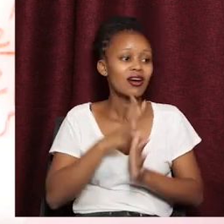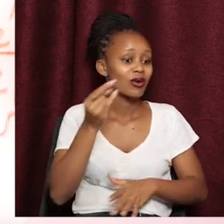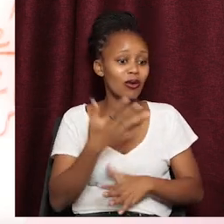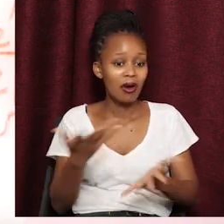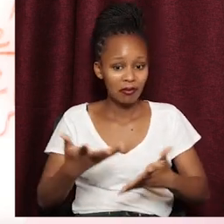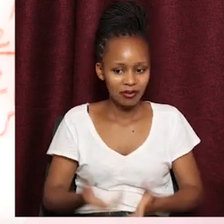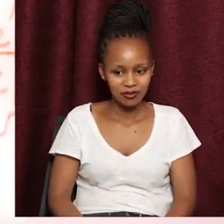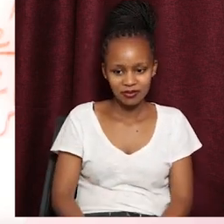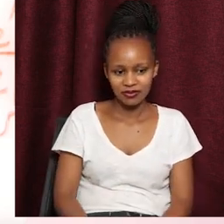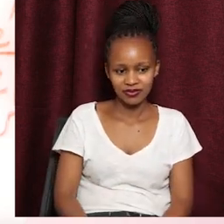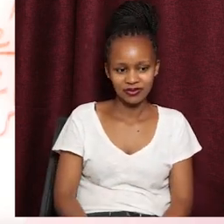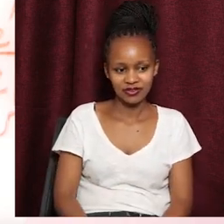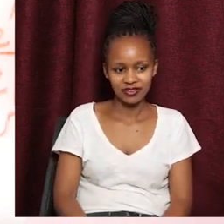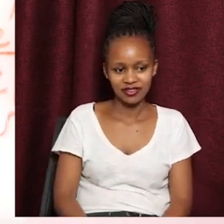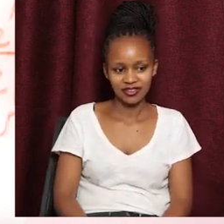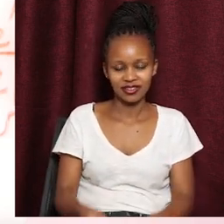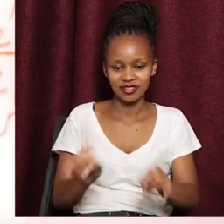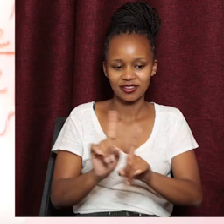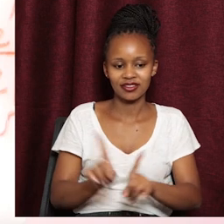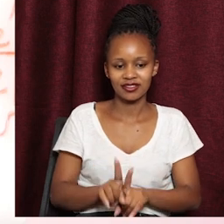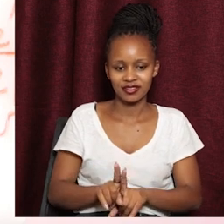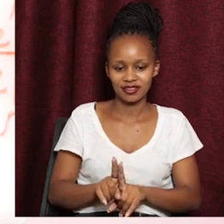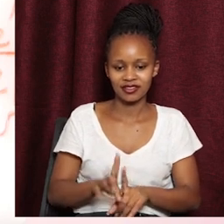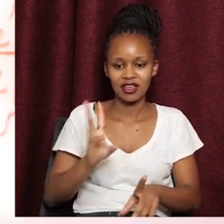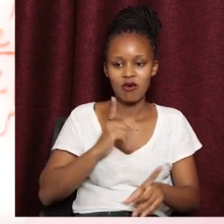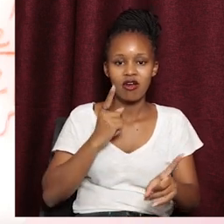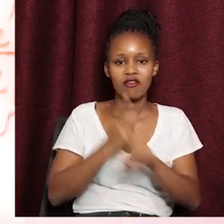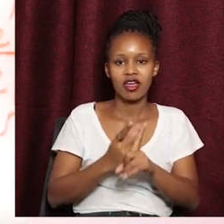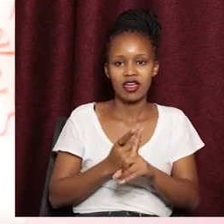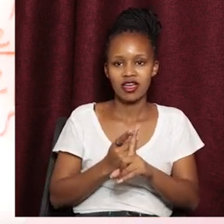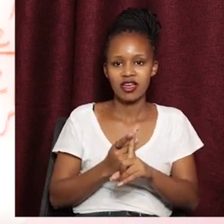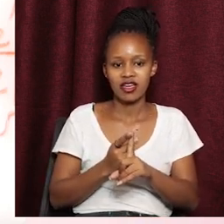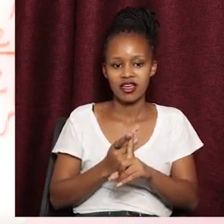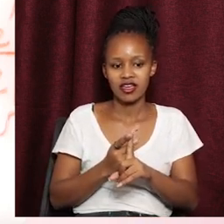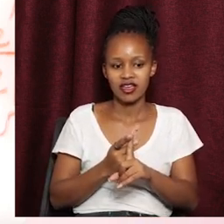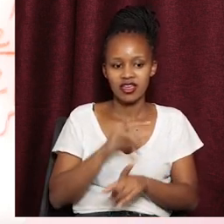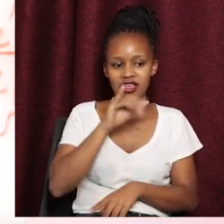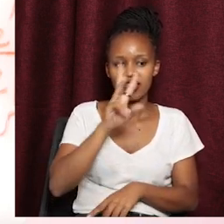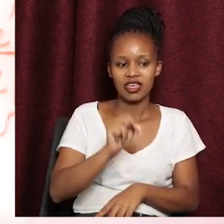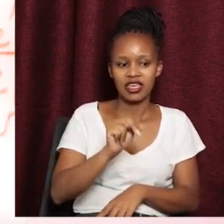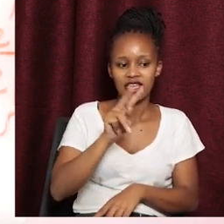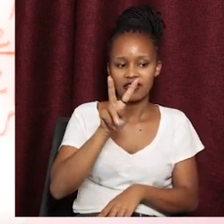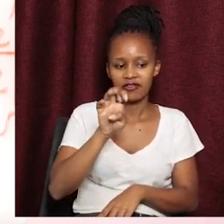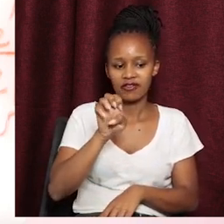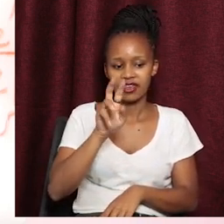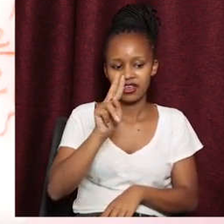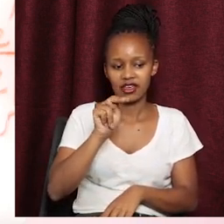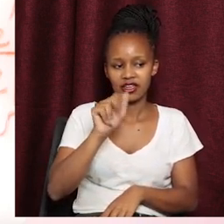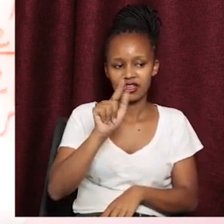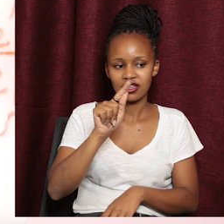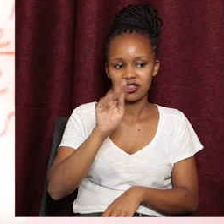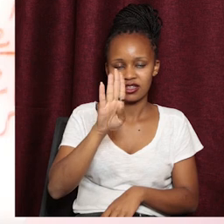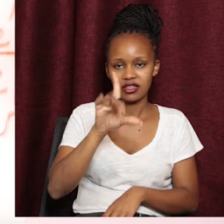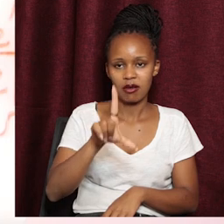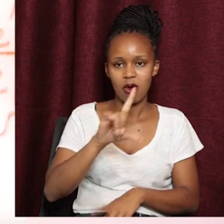wapi? And then eventually, we face the inevitable question. And I